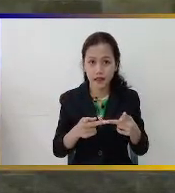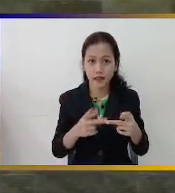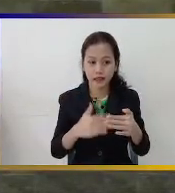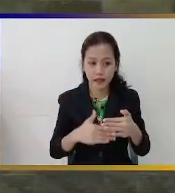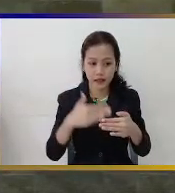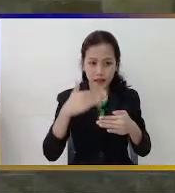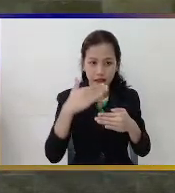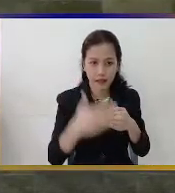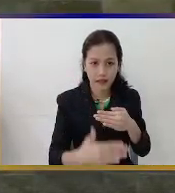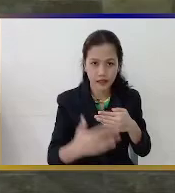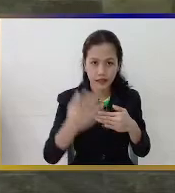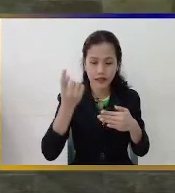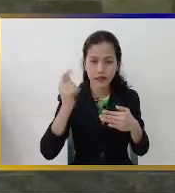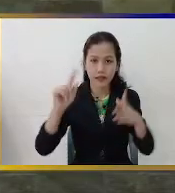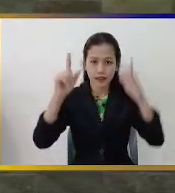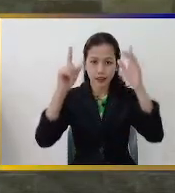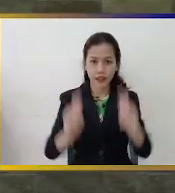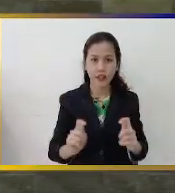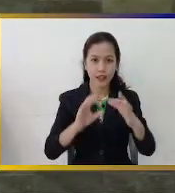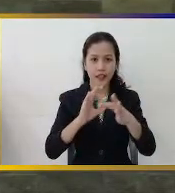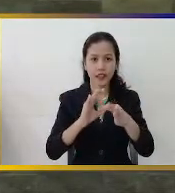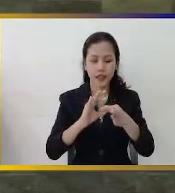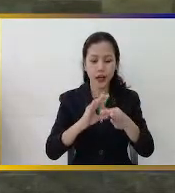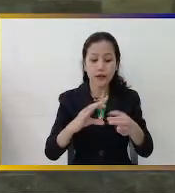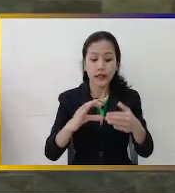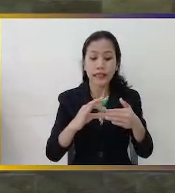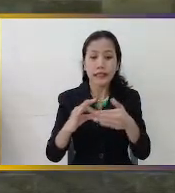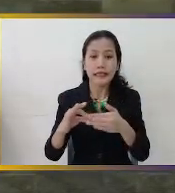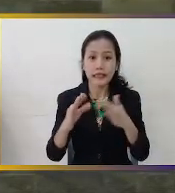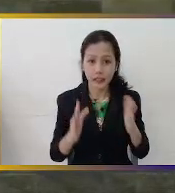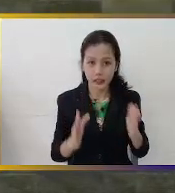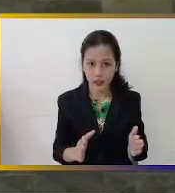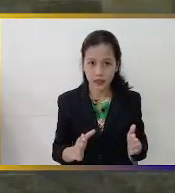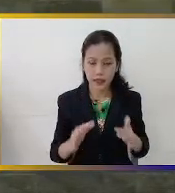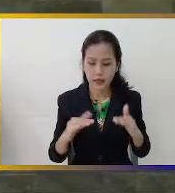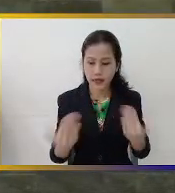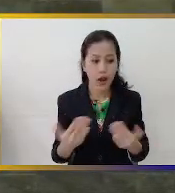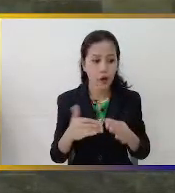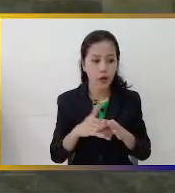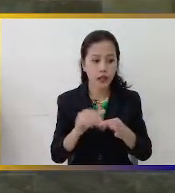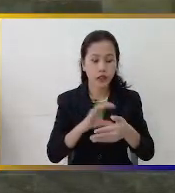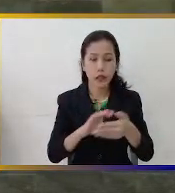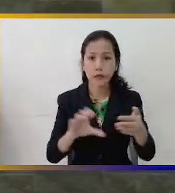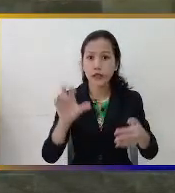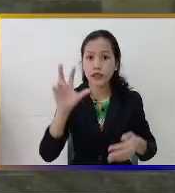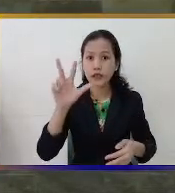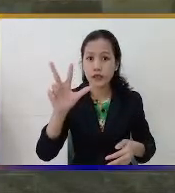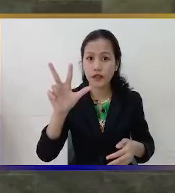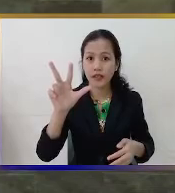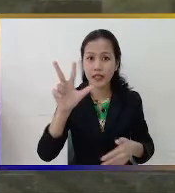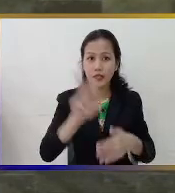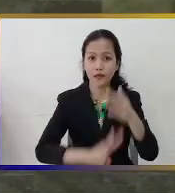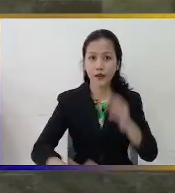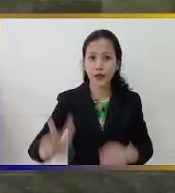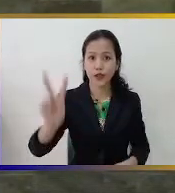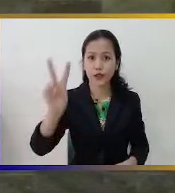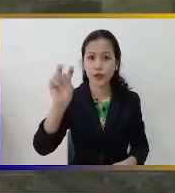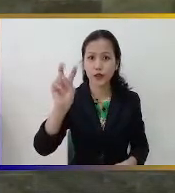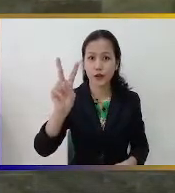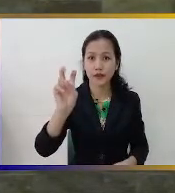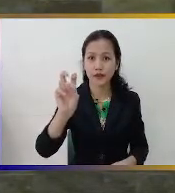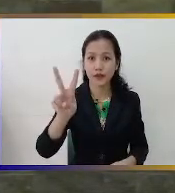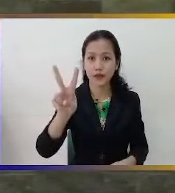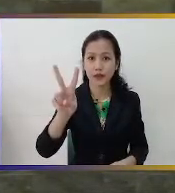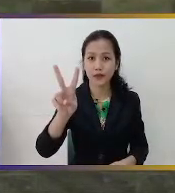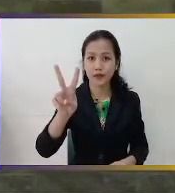Na makikita po natin yan from chapter number 3, verse number 1, down to verse number 12. Okay,